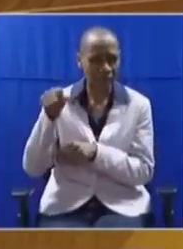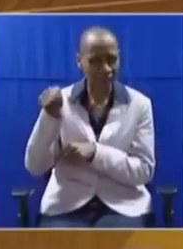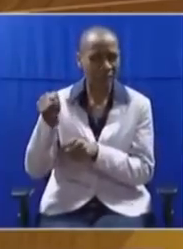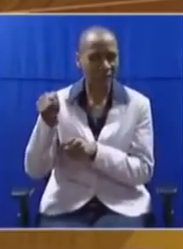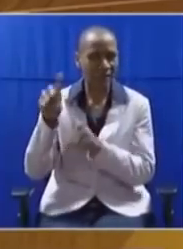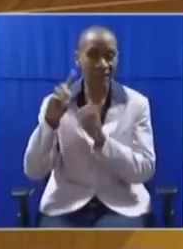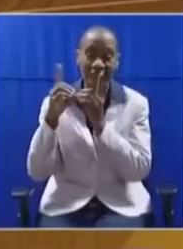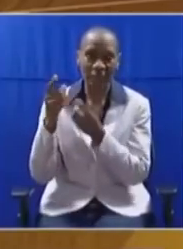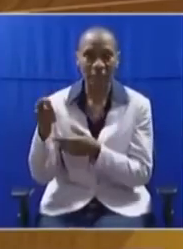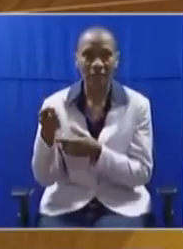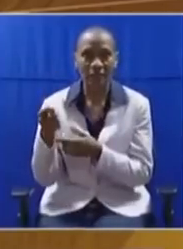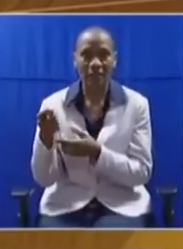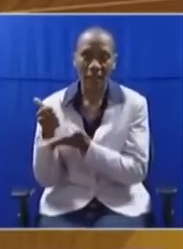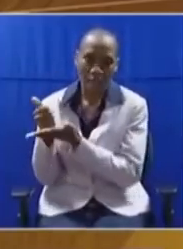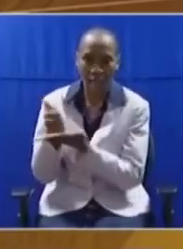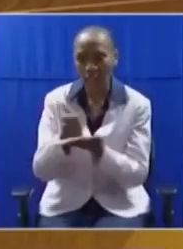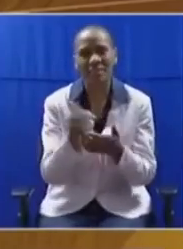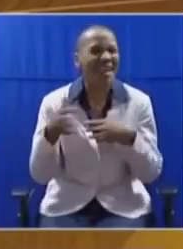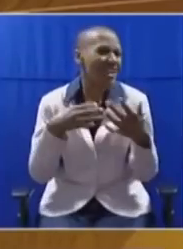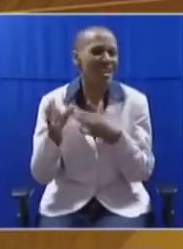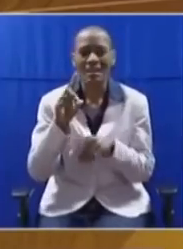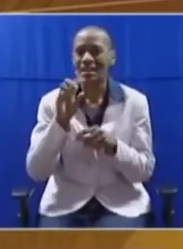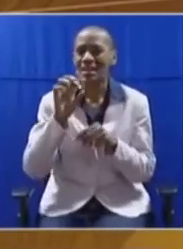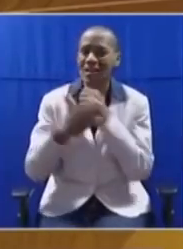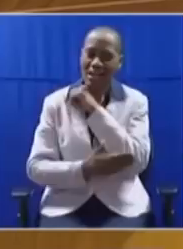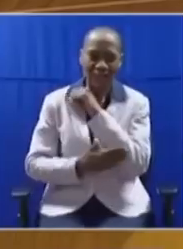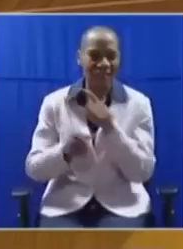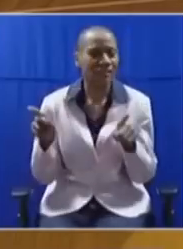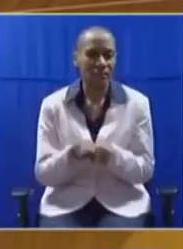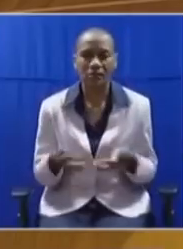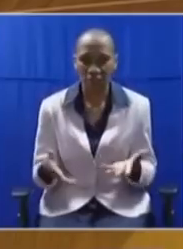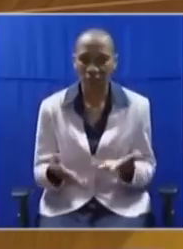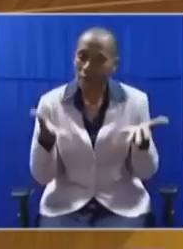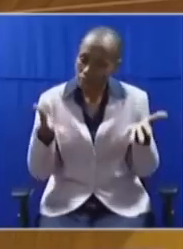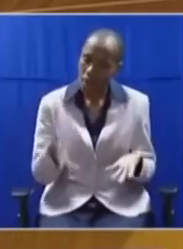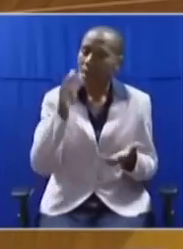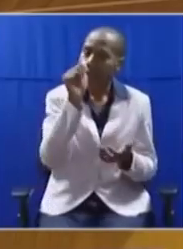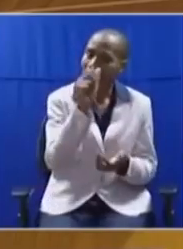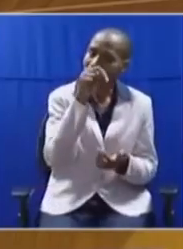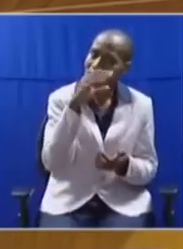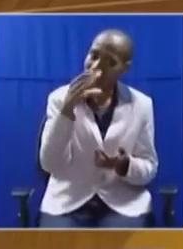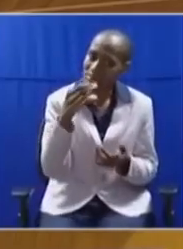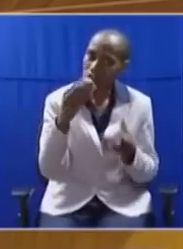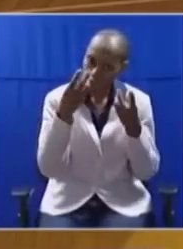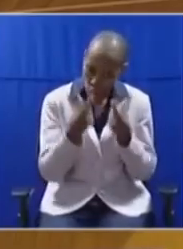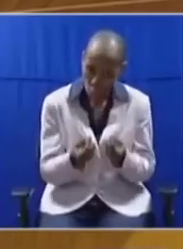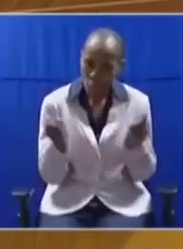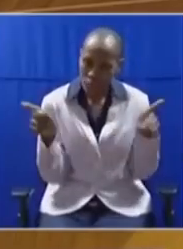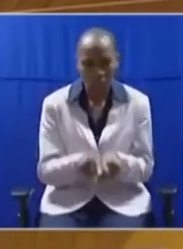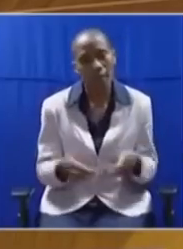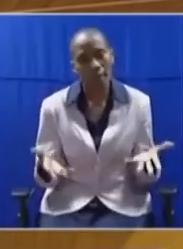the life of any country. And that is what the ANC resolved should be done.